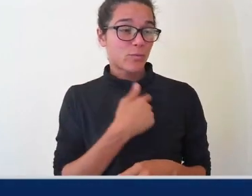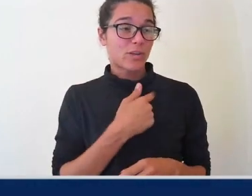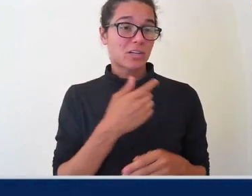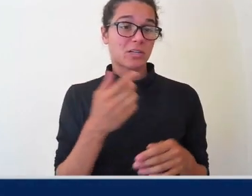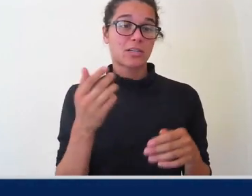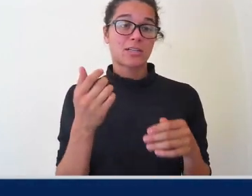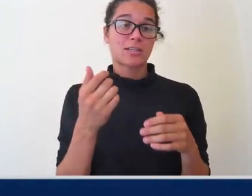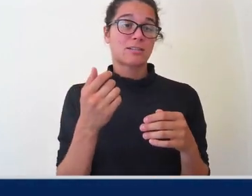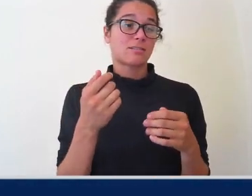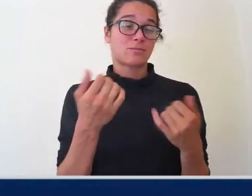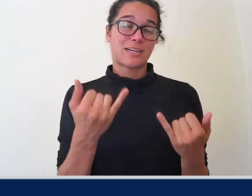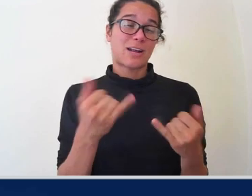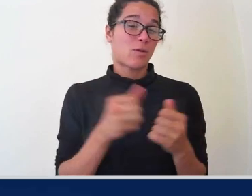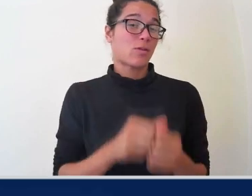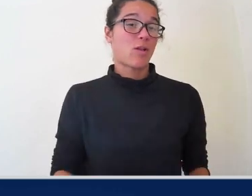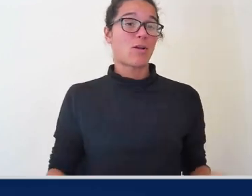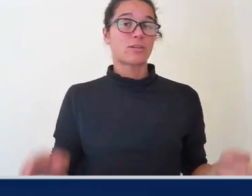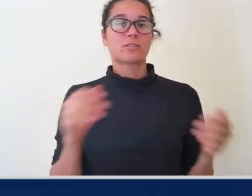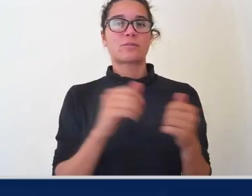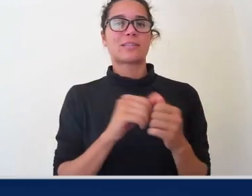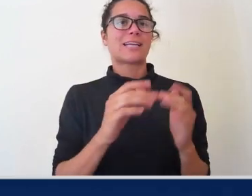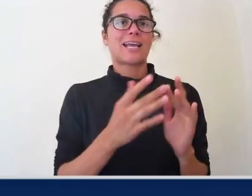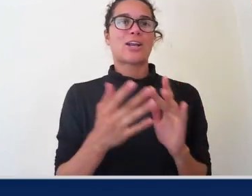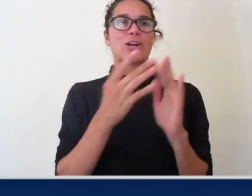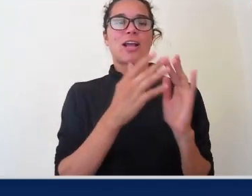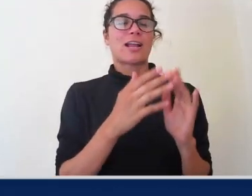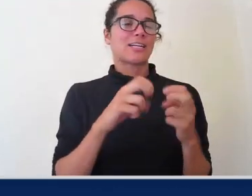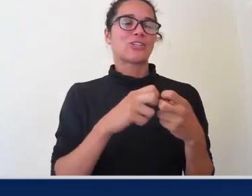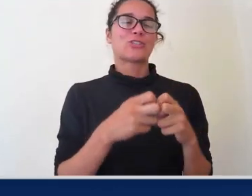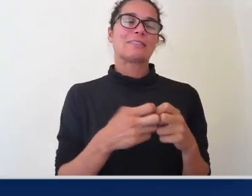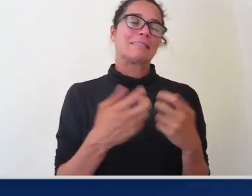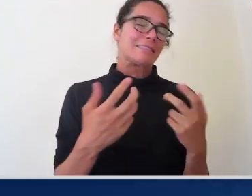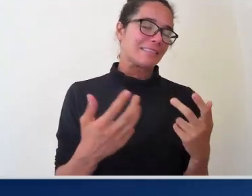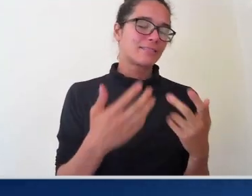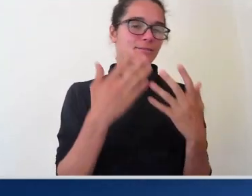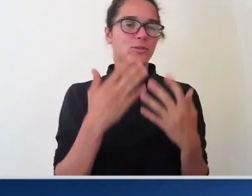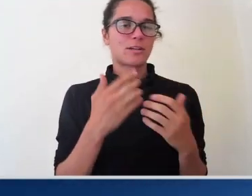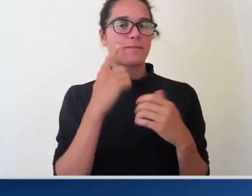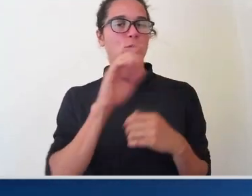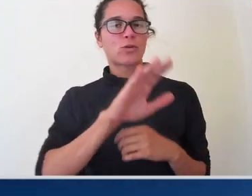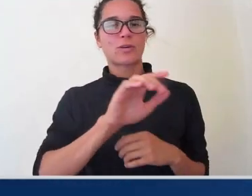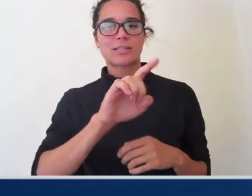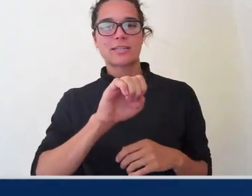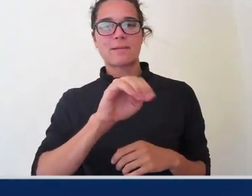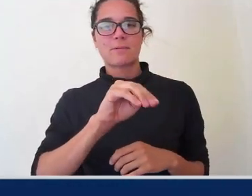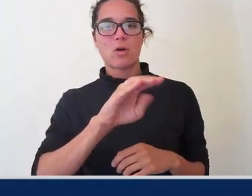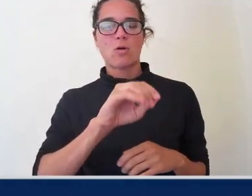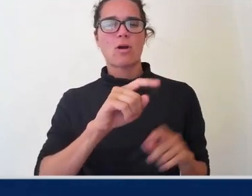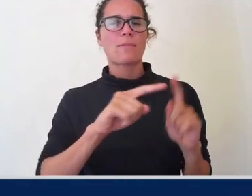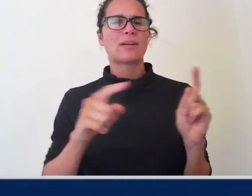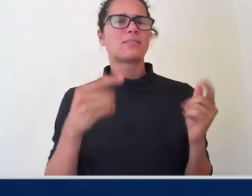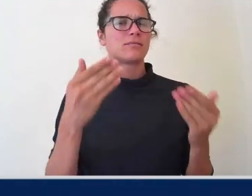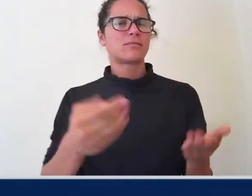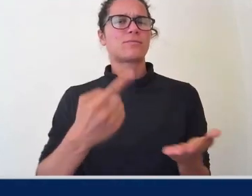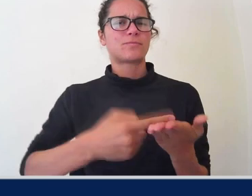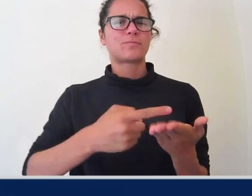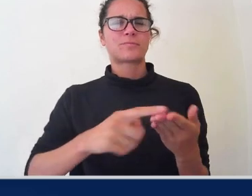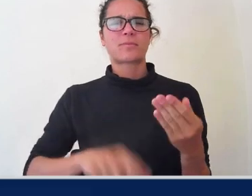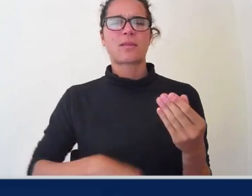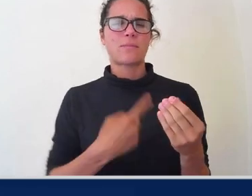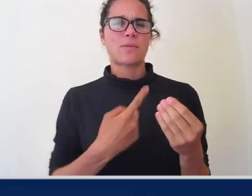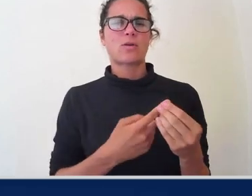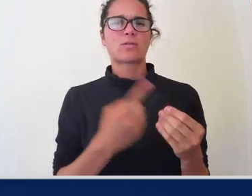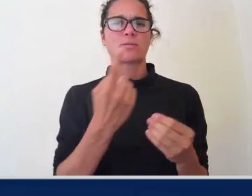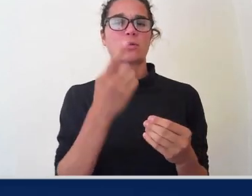for now due to internet issues. But let's talk about somebody who is walking into, you know, getting their